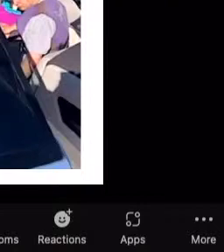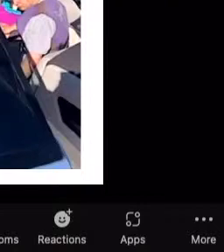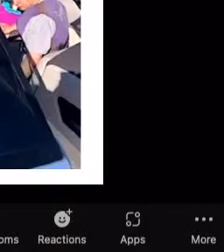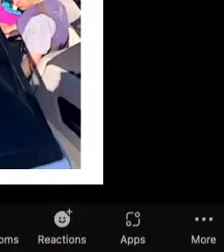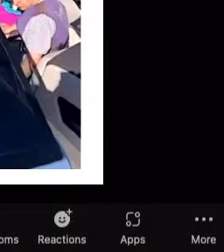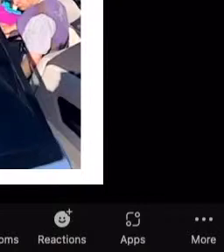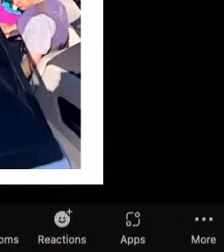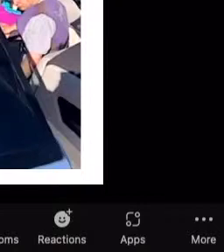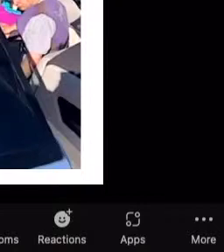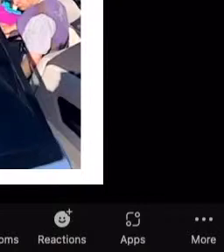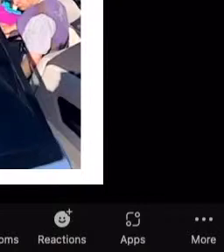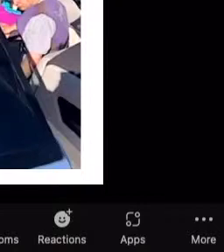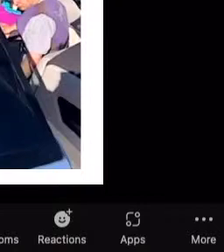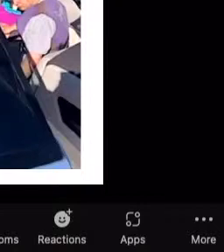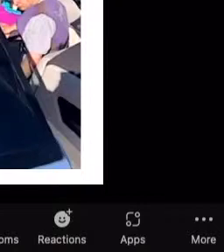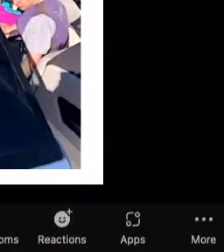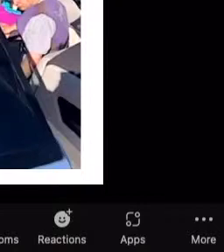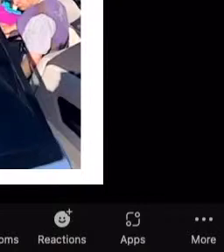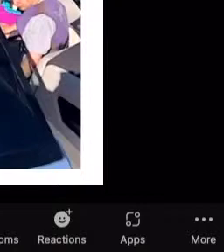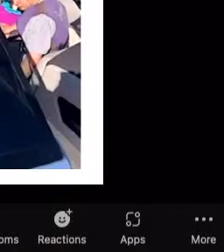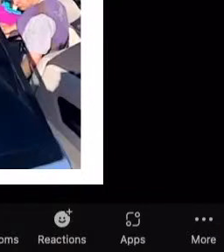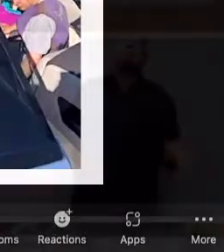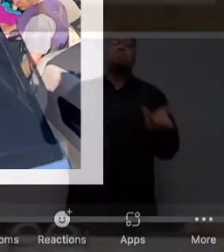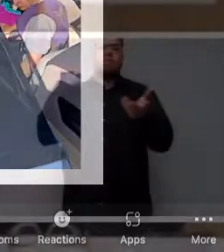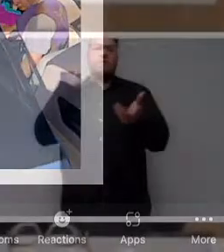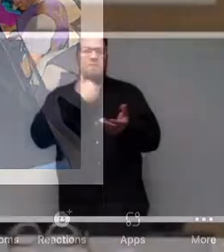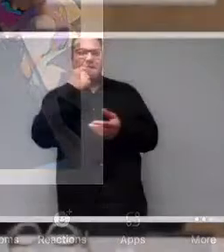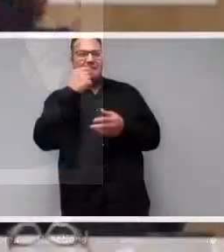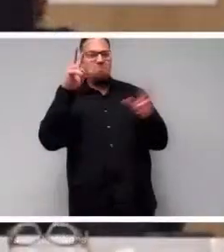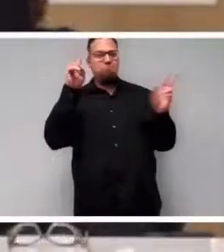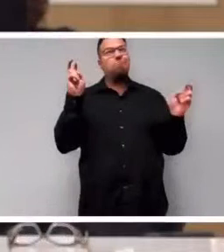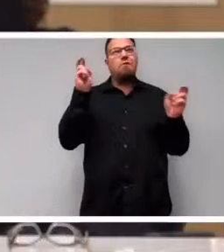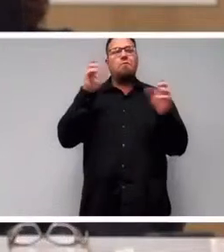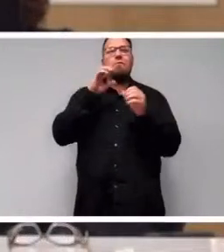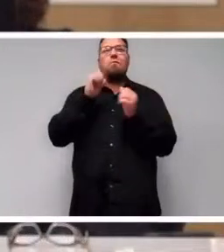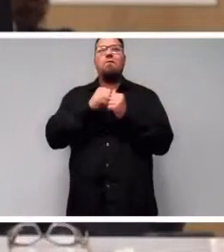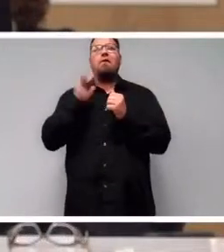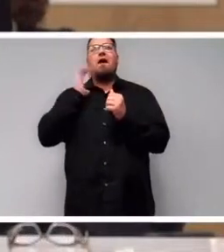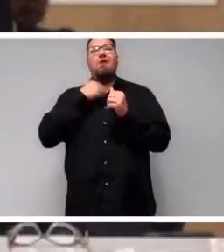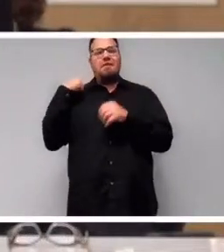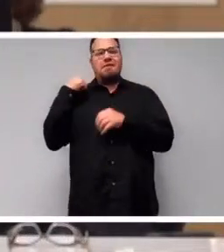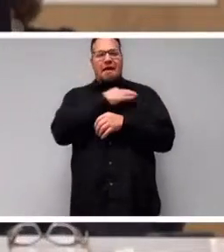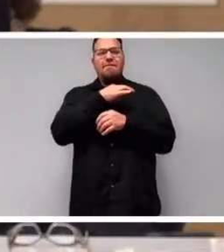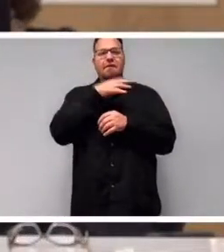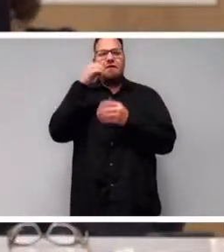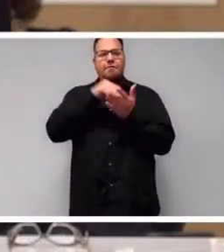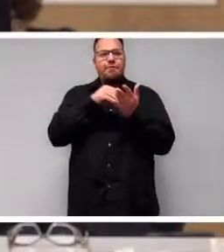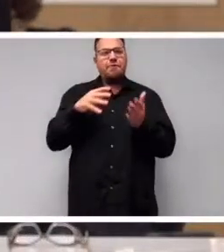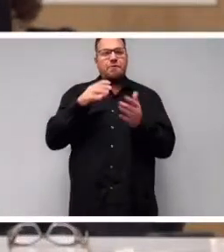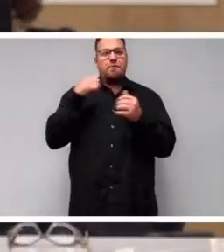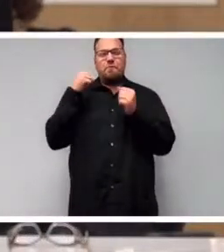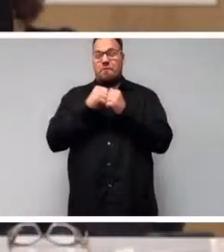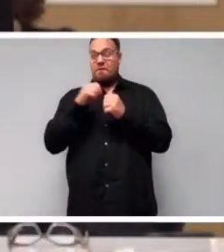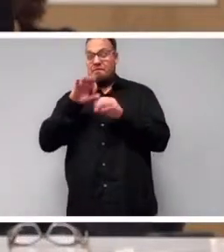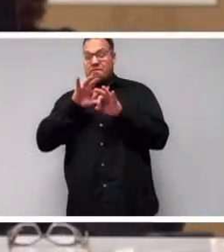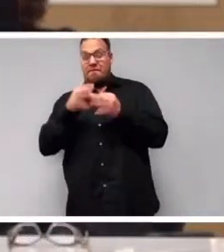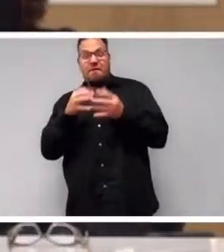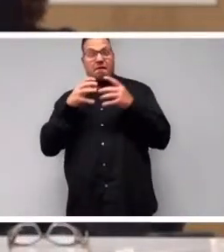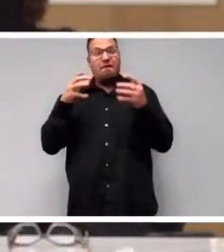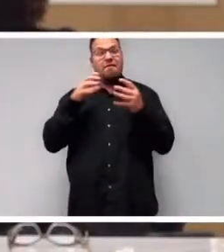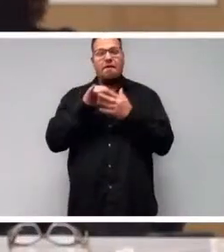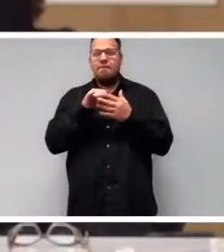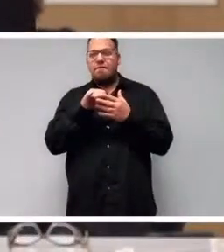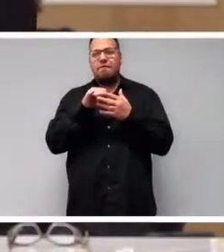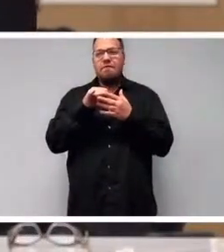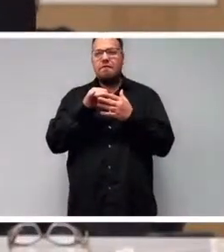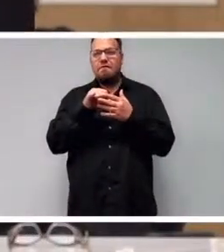now. And we have a saying with our staff and with our students and with our families a lot that there's dignity